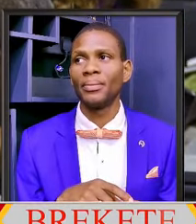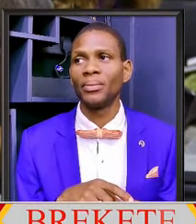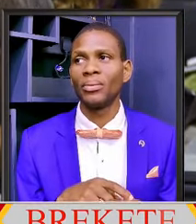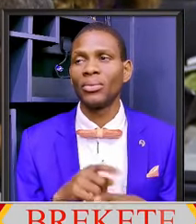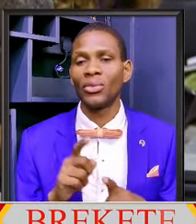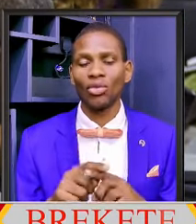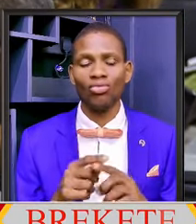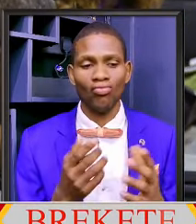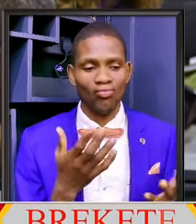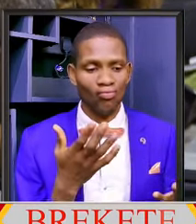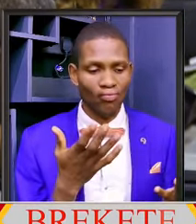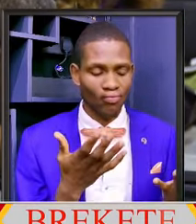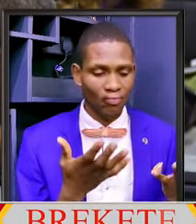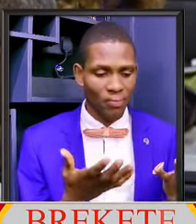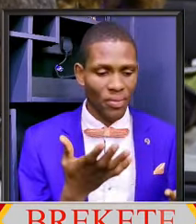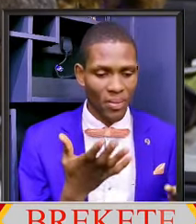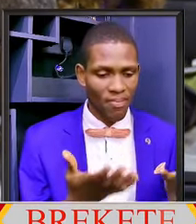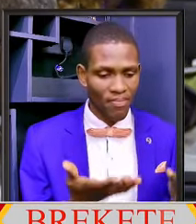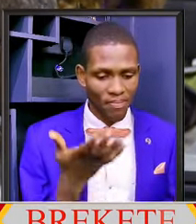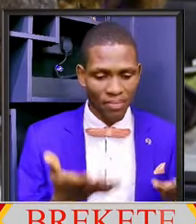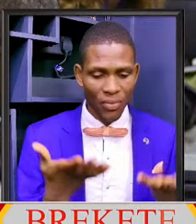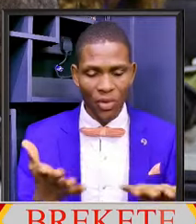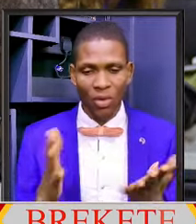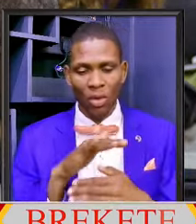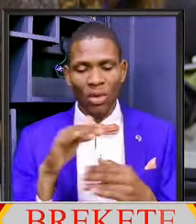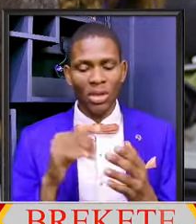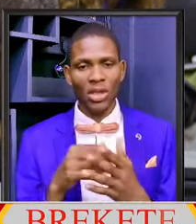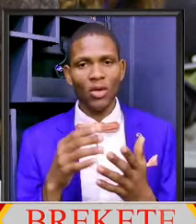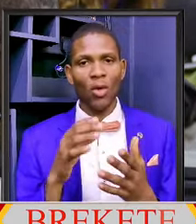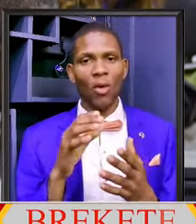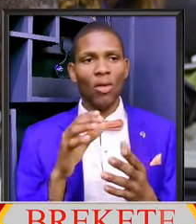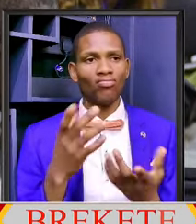to weigh all the options available?